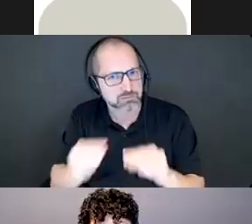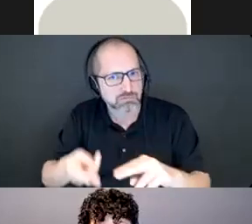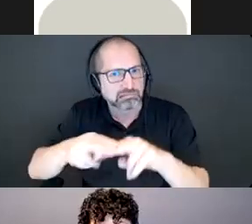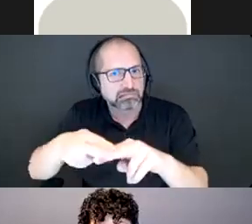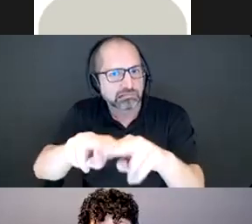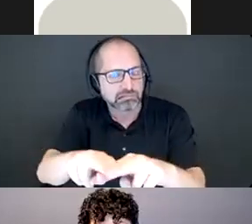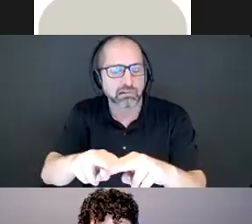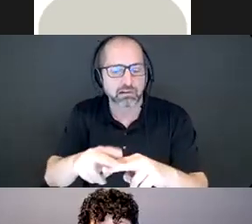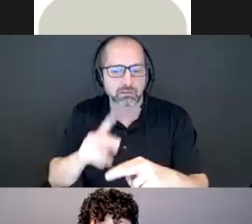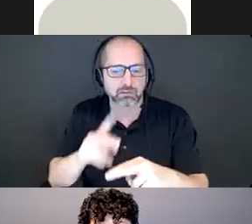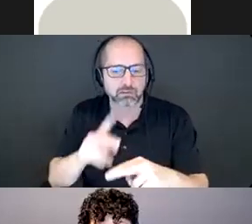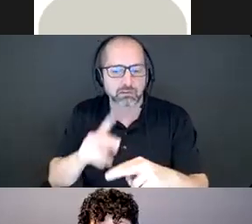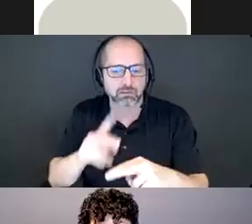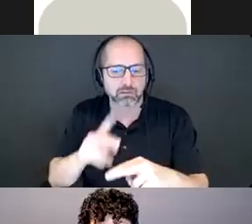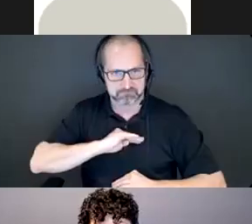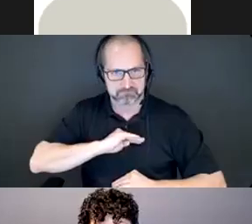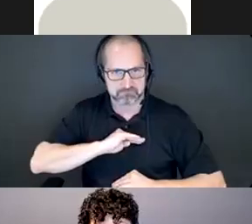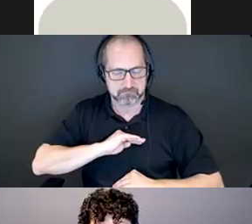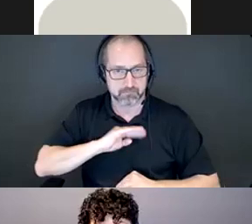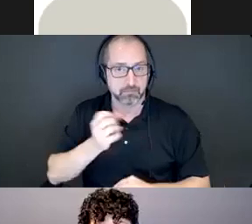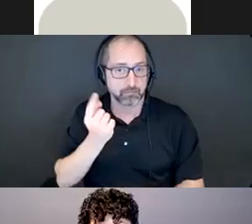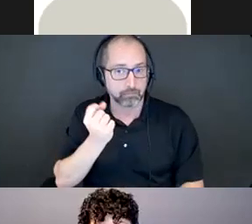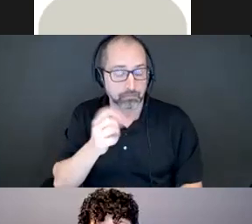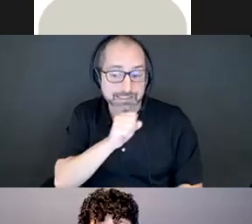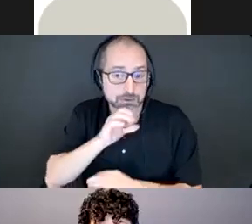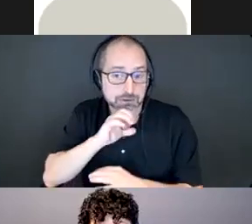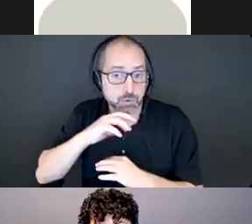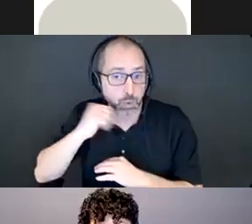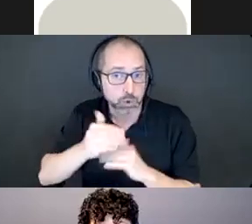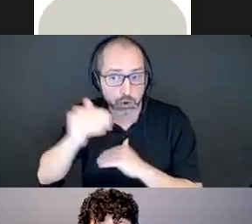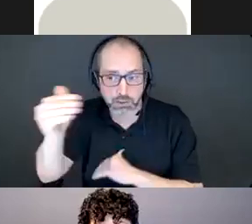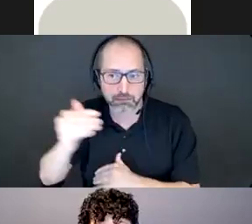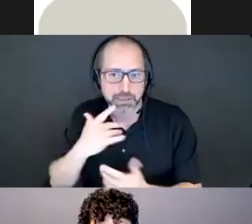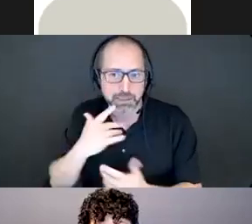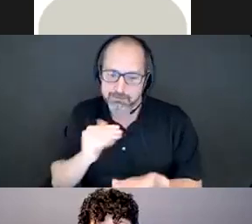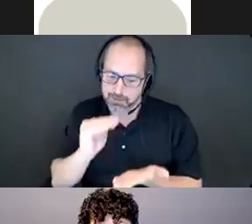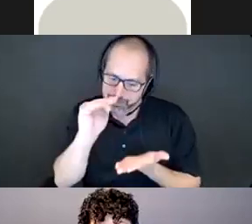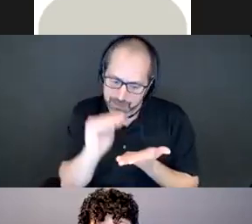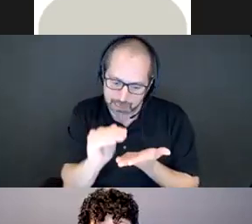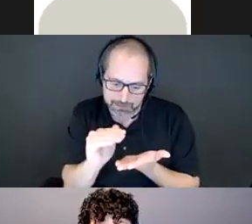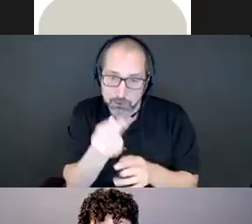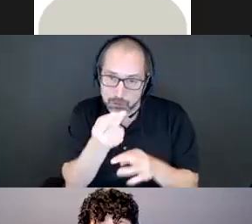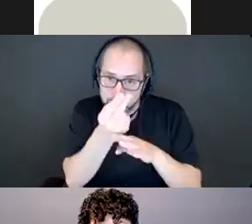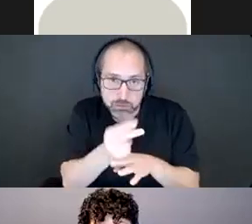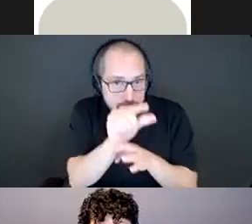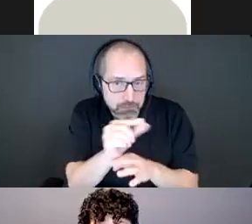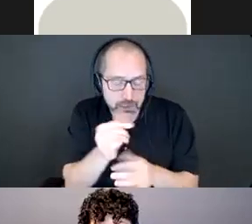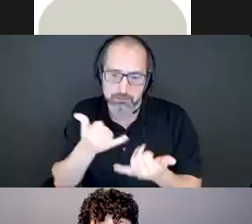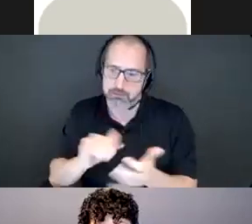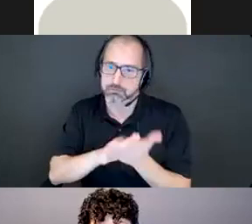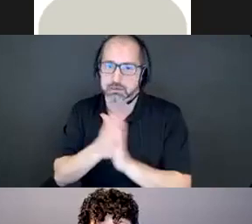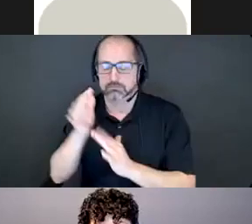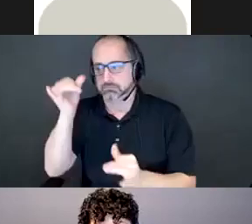older adults, it takes a lot less of the substance for the person to become intoxicated or impaired. The